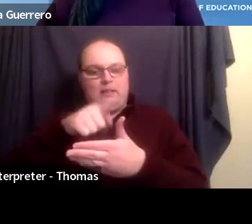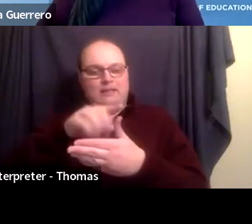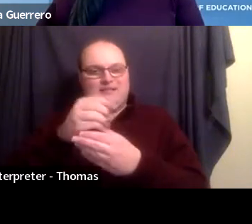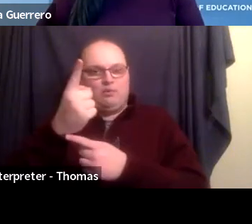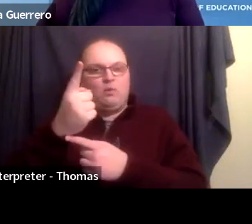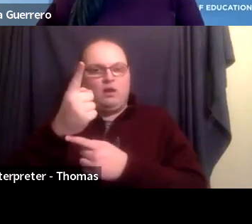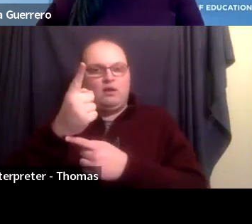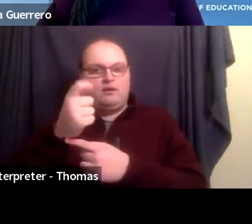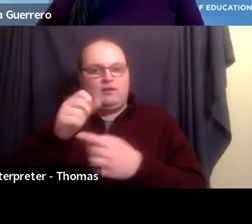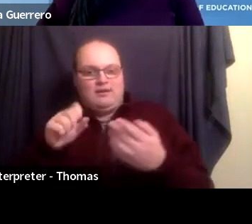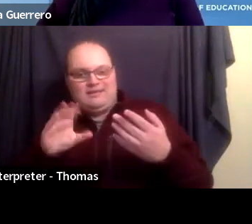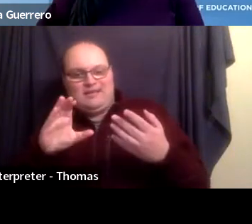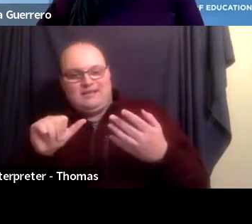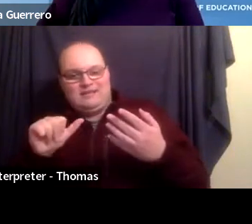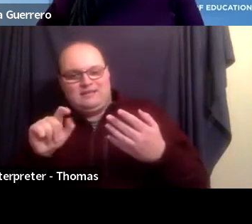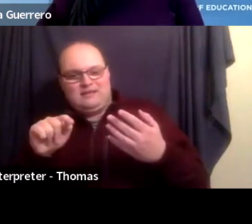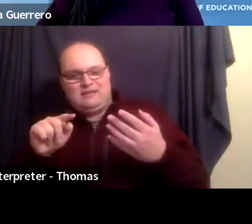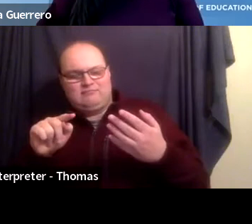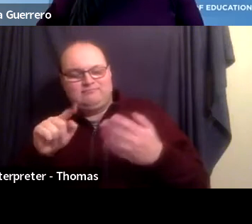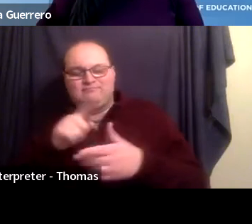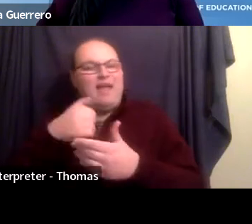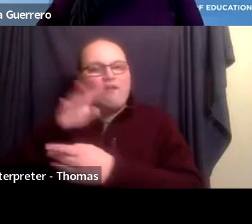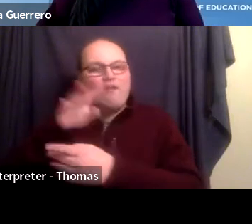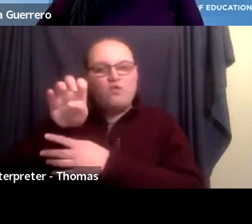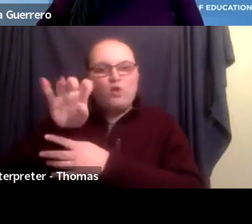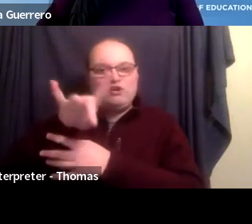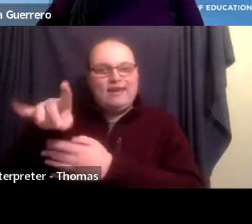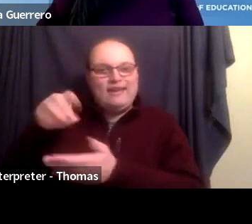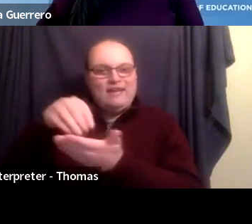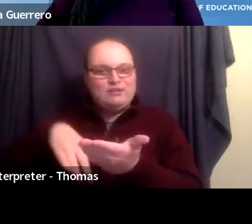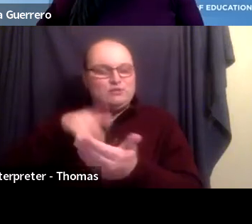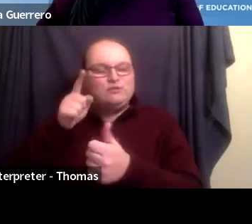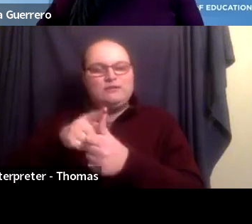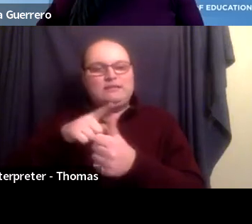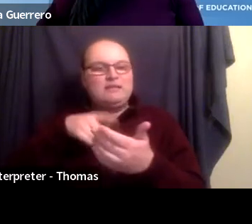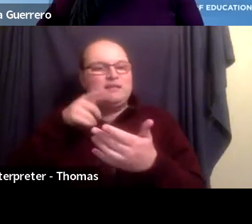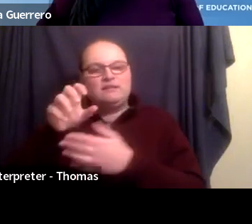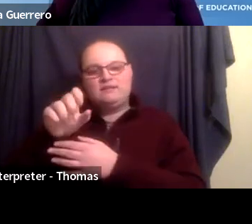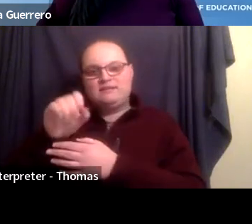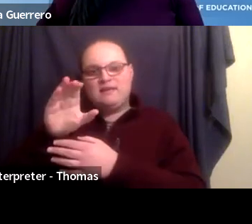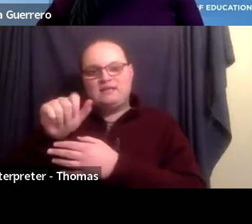Bone Mill have 488 students, and Scottsdale have